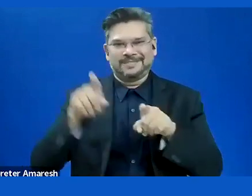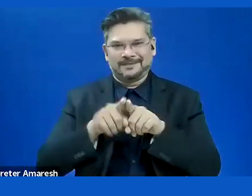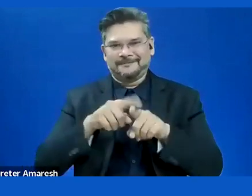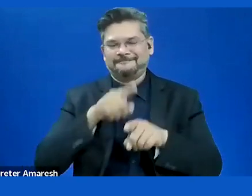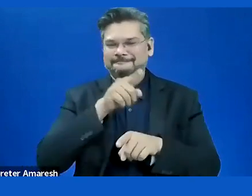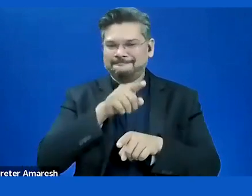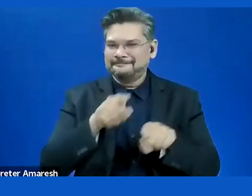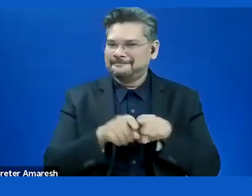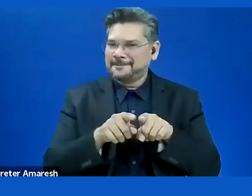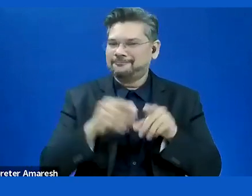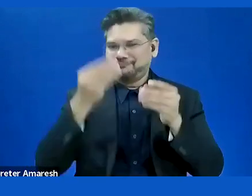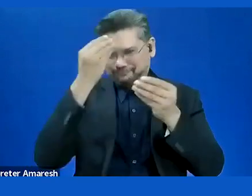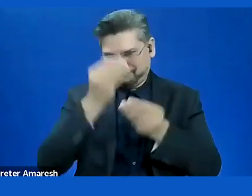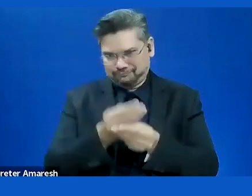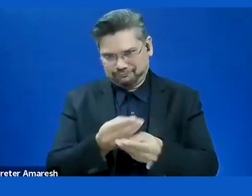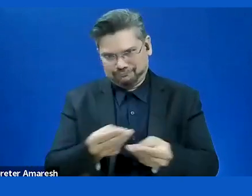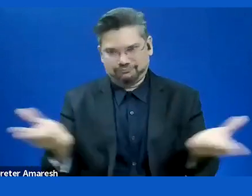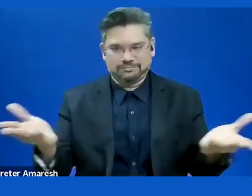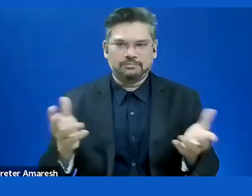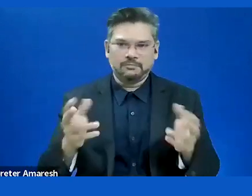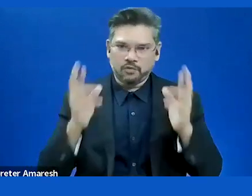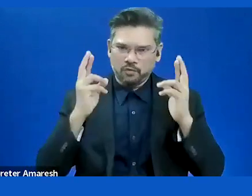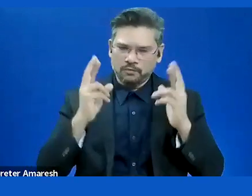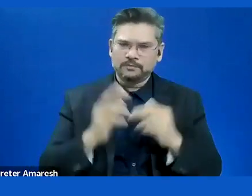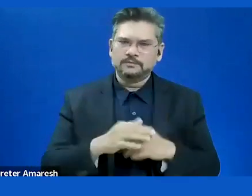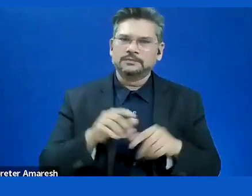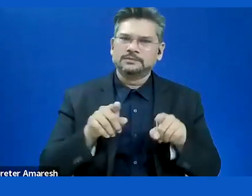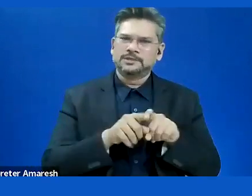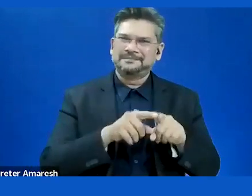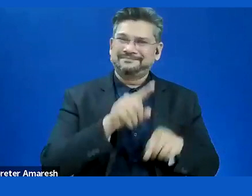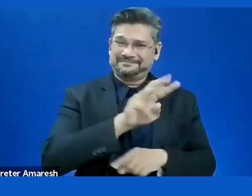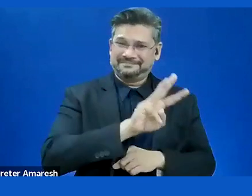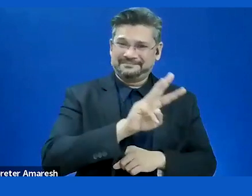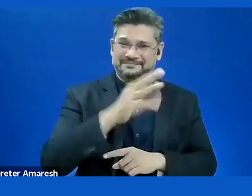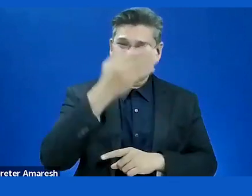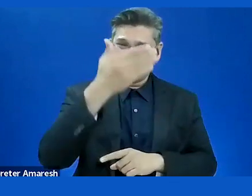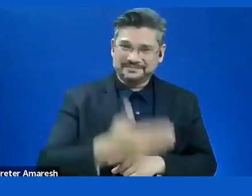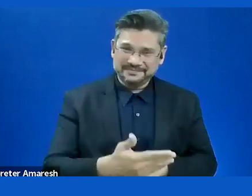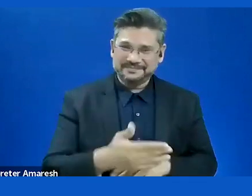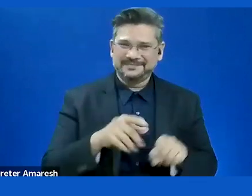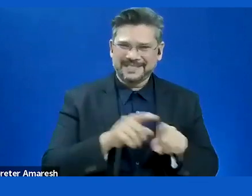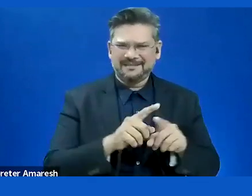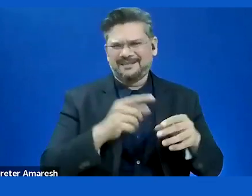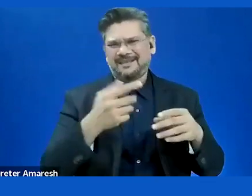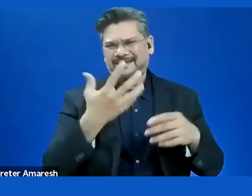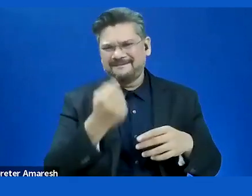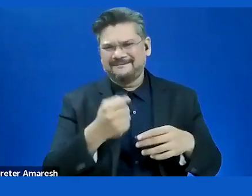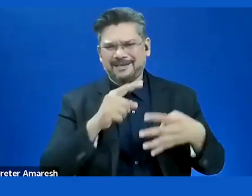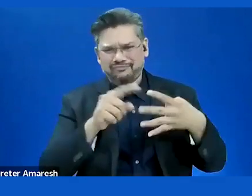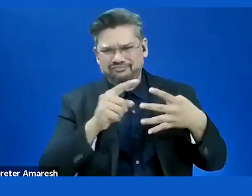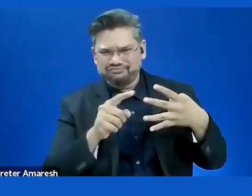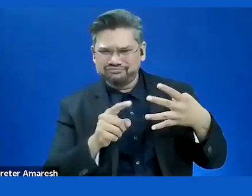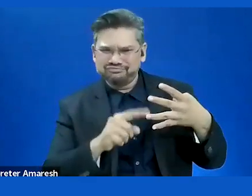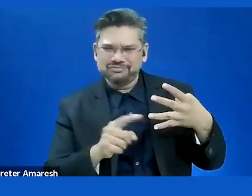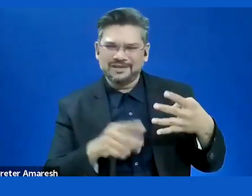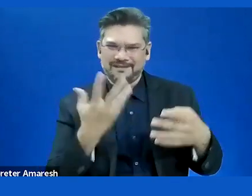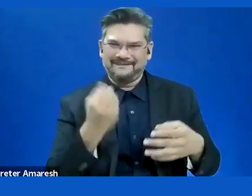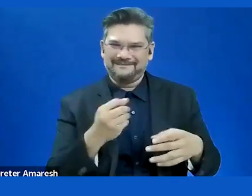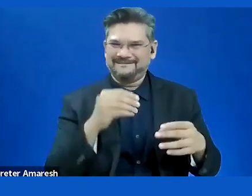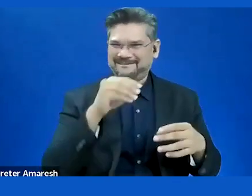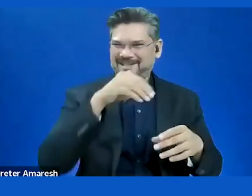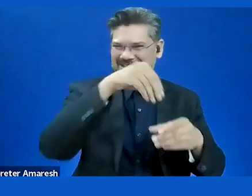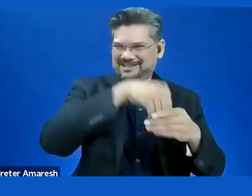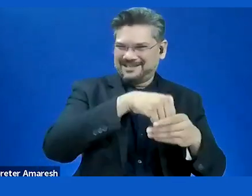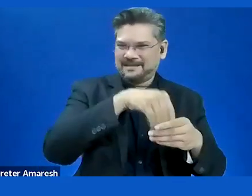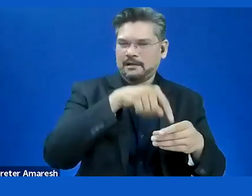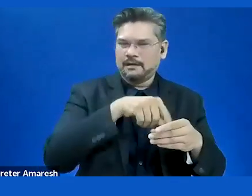browsers today. Like they did improve focus indication, and I think auto-playing GIFs is something that some browsers stop now. So that's cool.